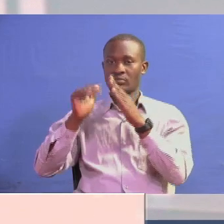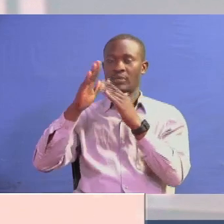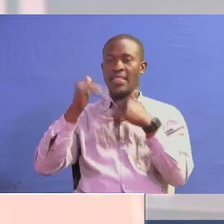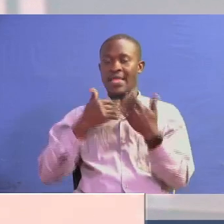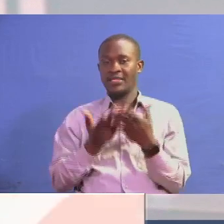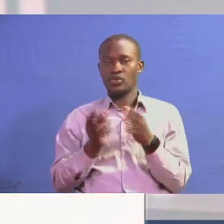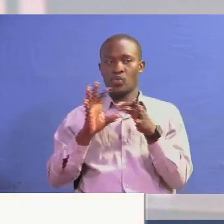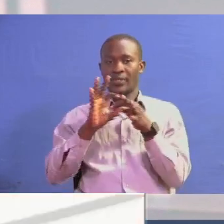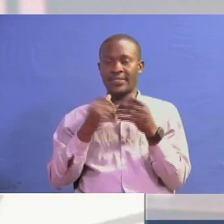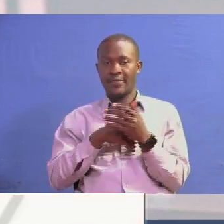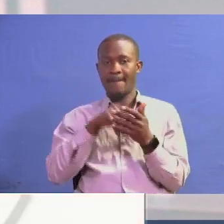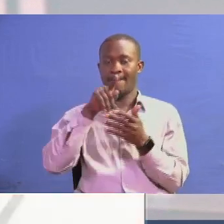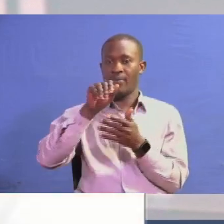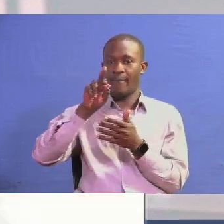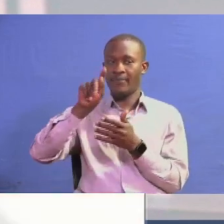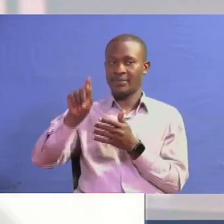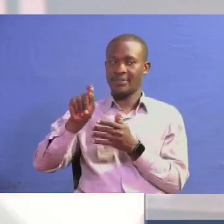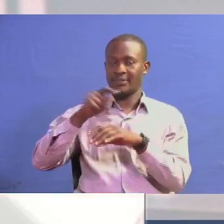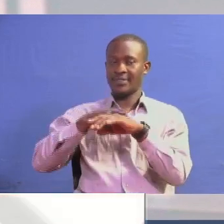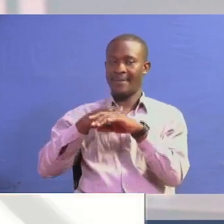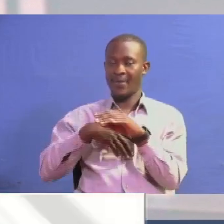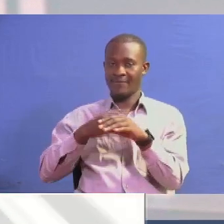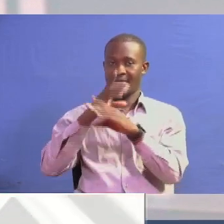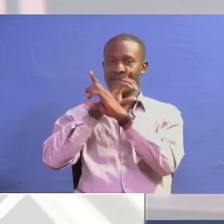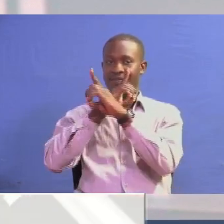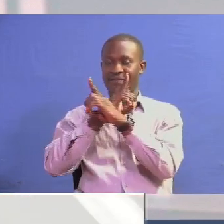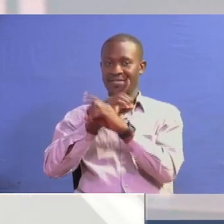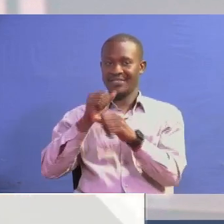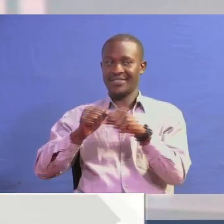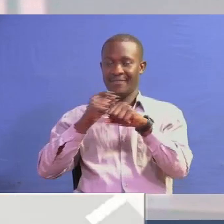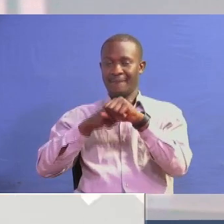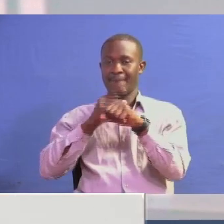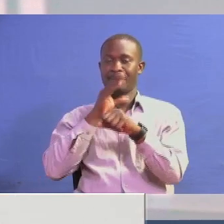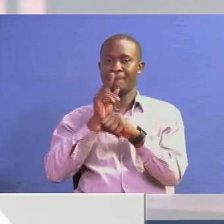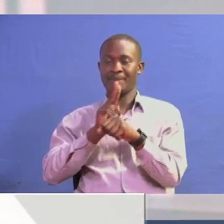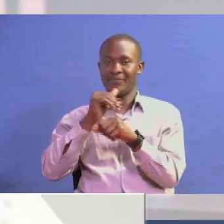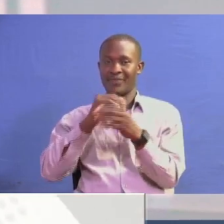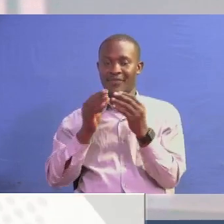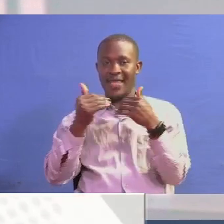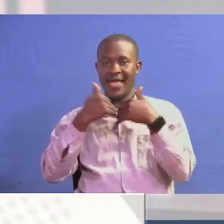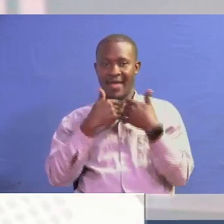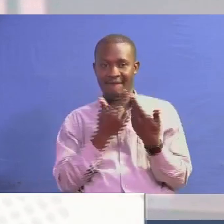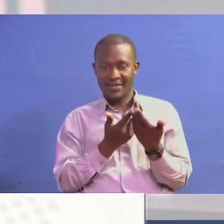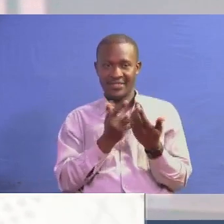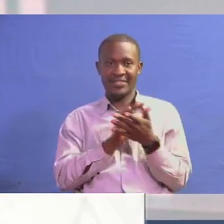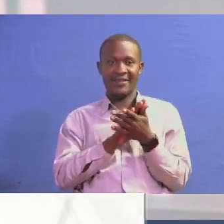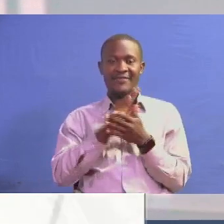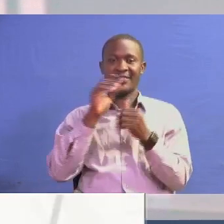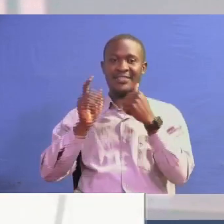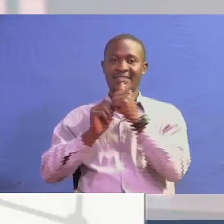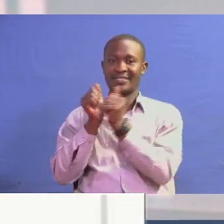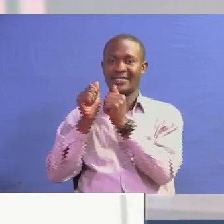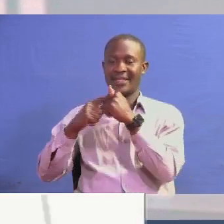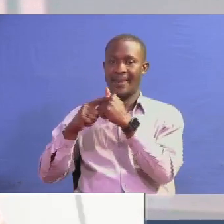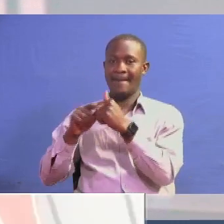Portuguese side FC Porto, while the defending champions Manchester City will be facing Copenhagen in their round of 16